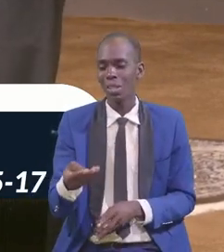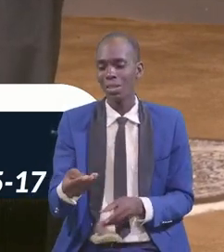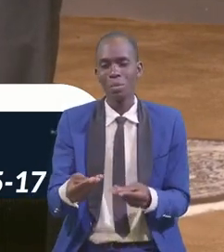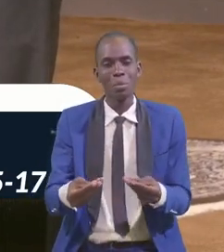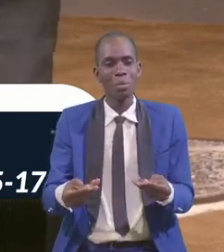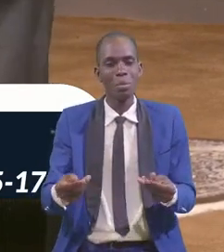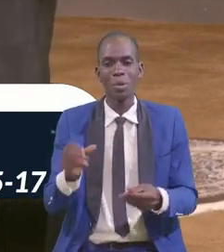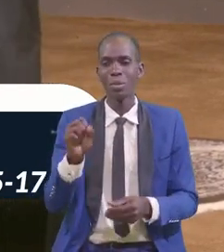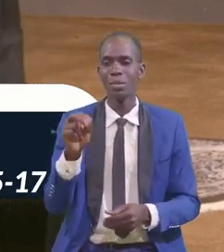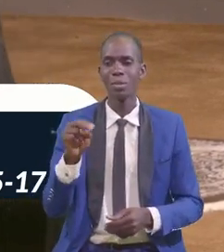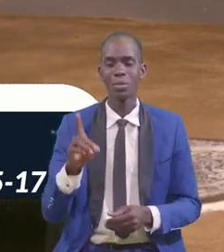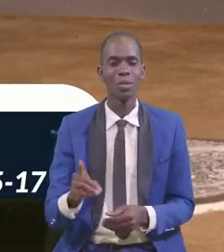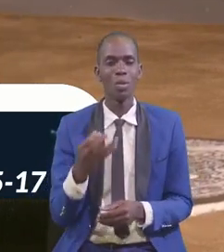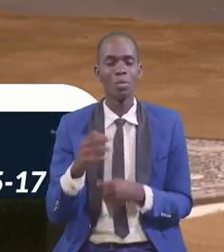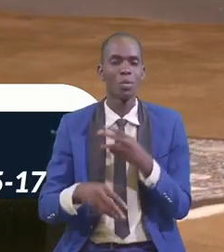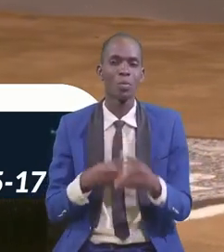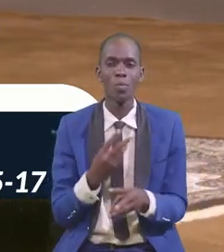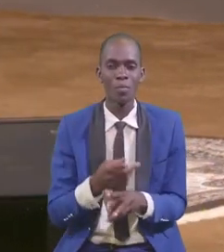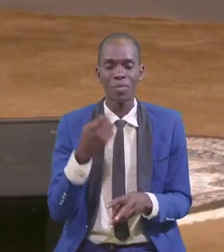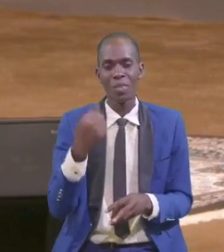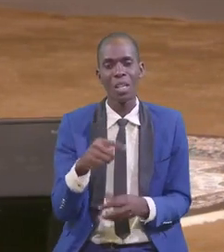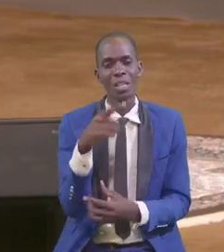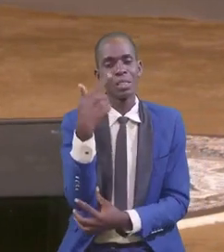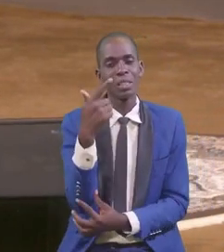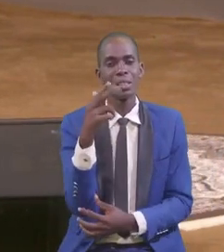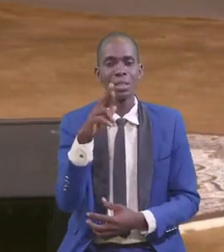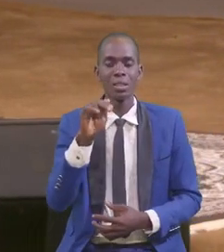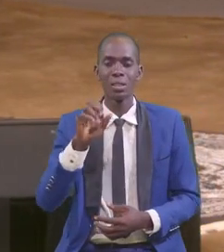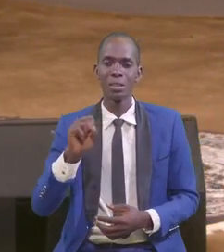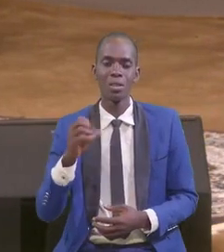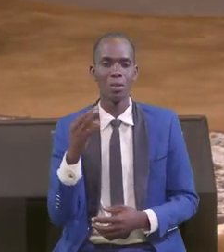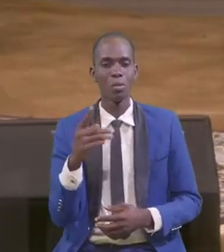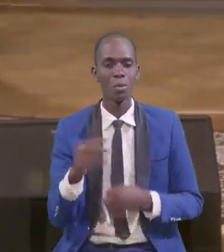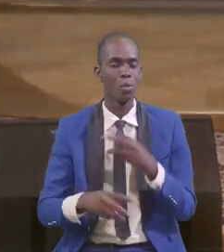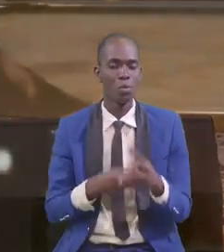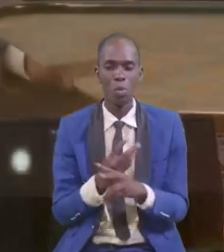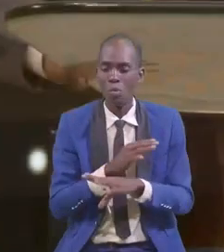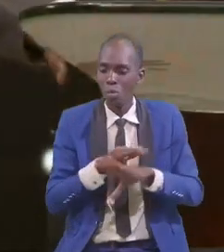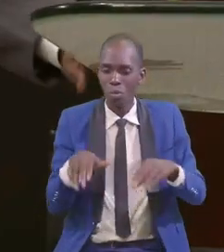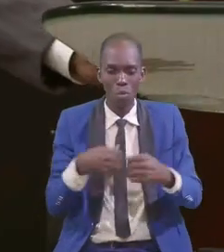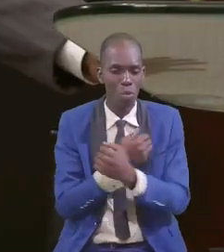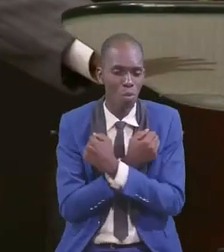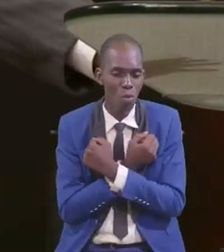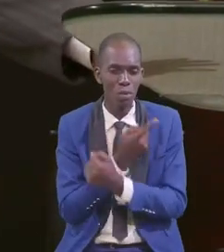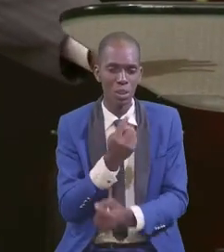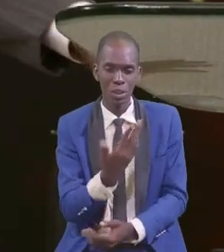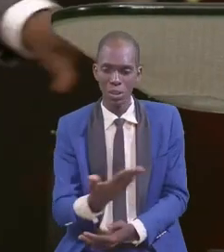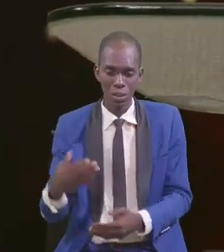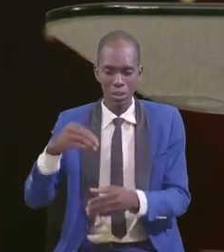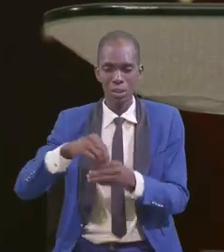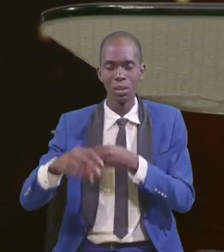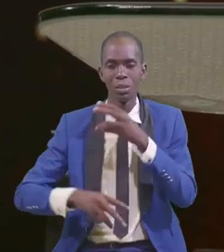dust of the world, the grass of the world. Love not the world, neither the